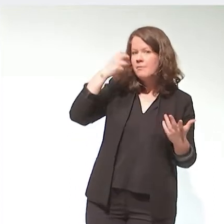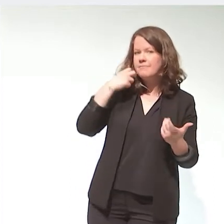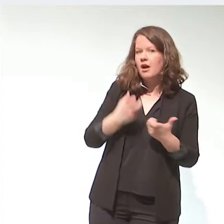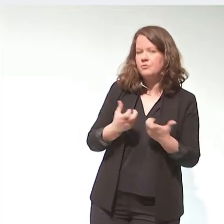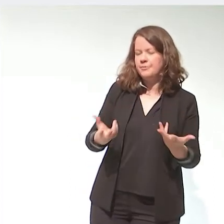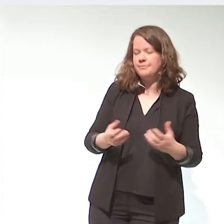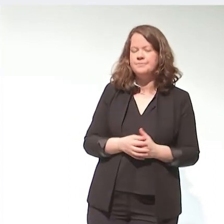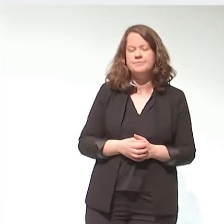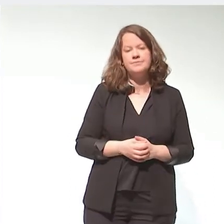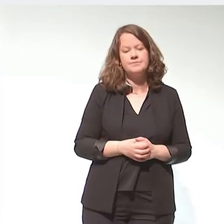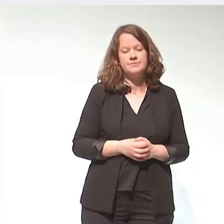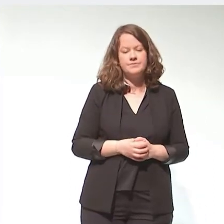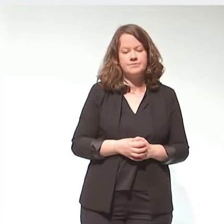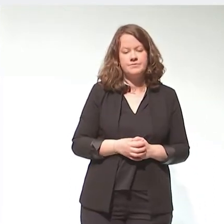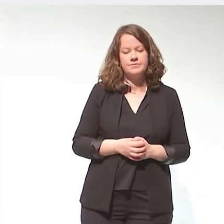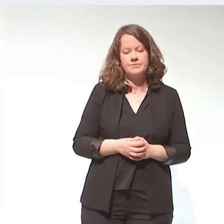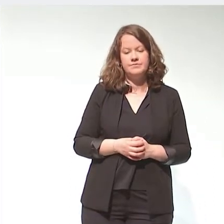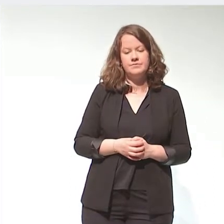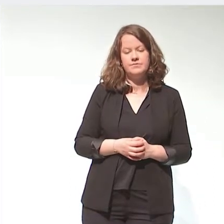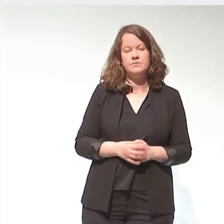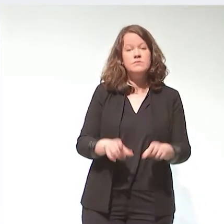We must also guarantee